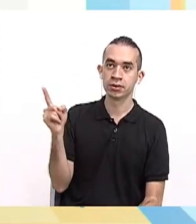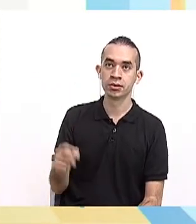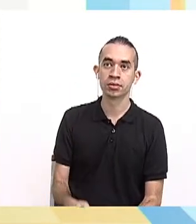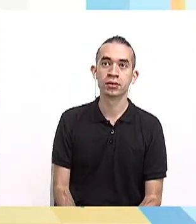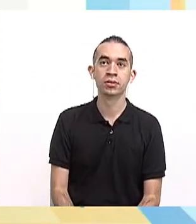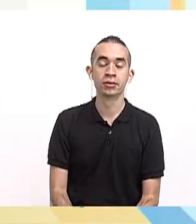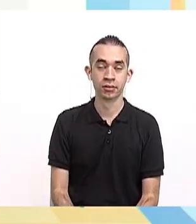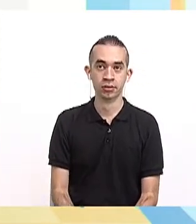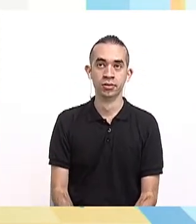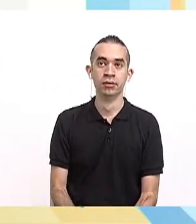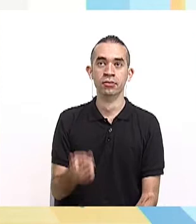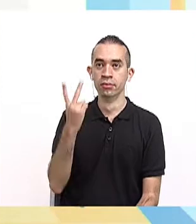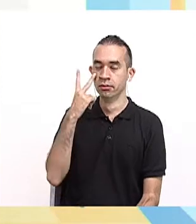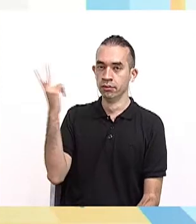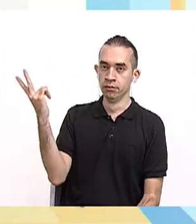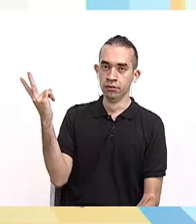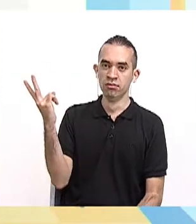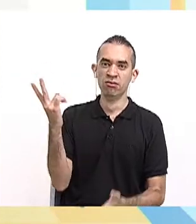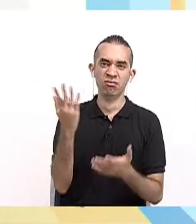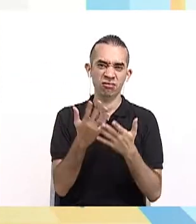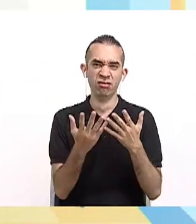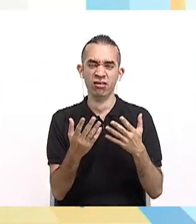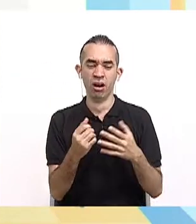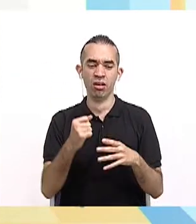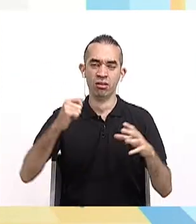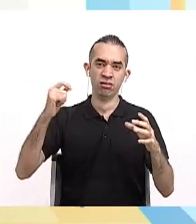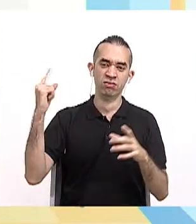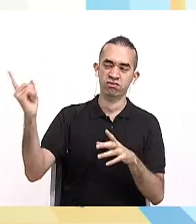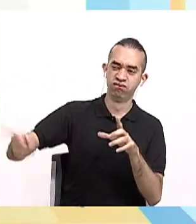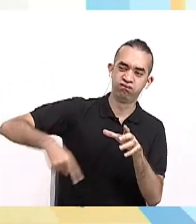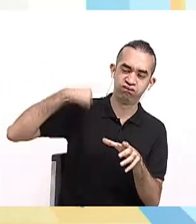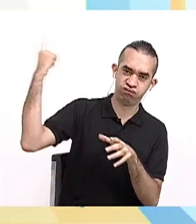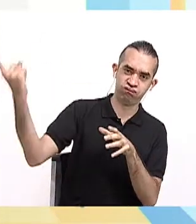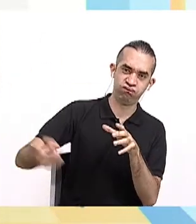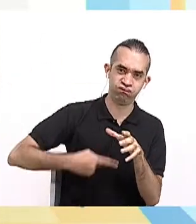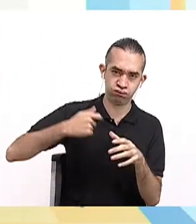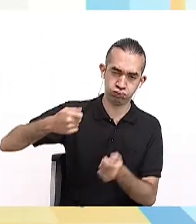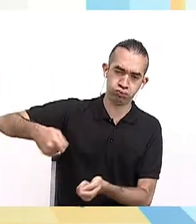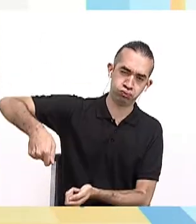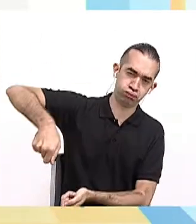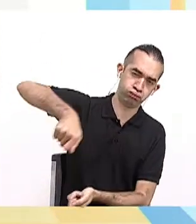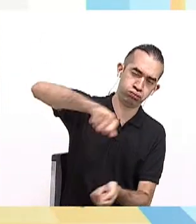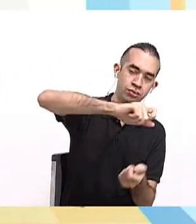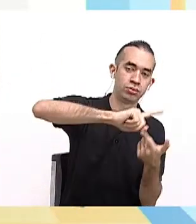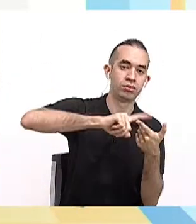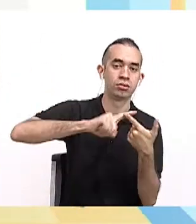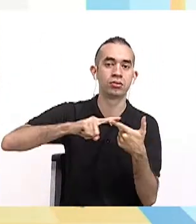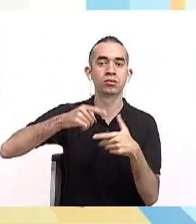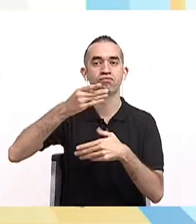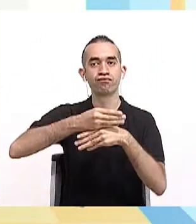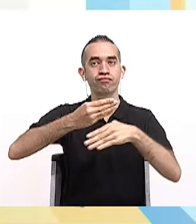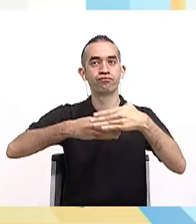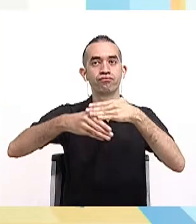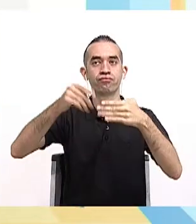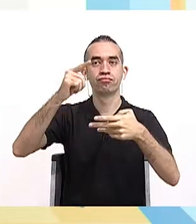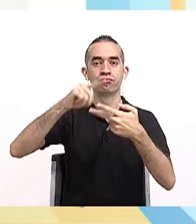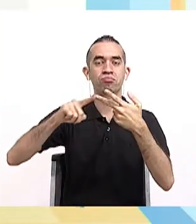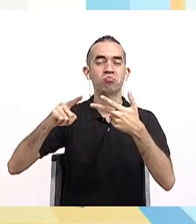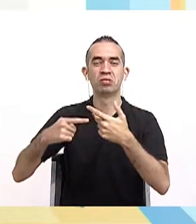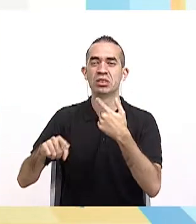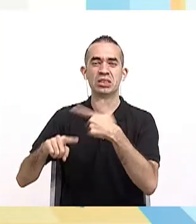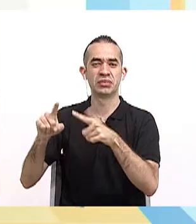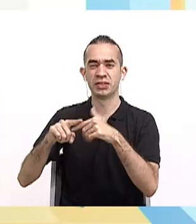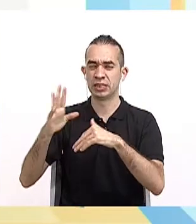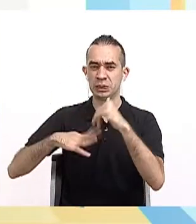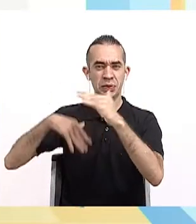Okay, you see some cement, you see bricks, you see some concrete, okay, construction